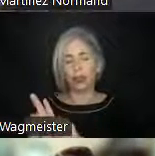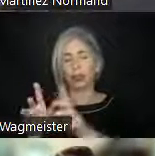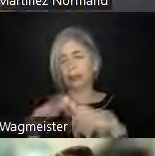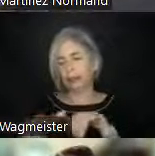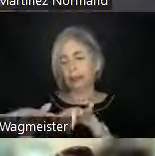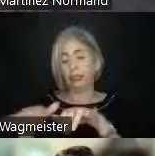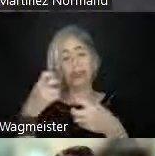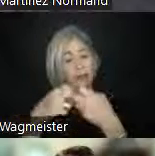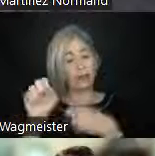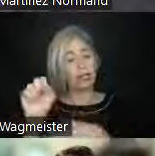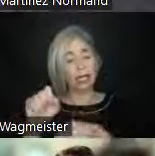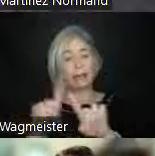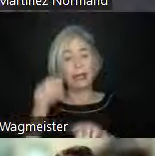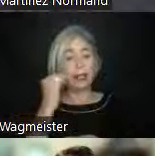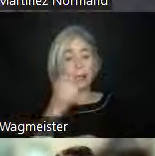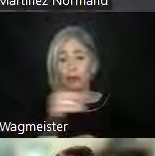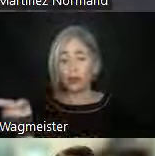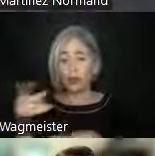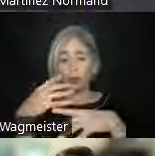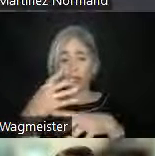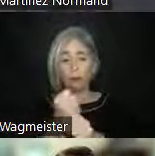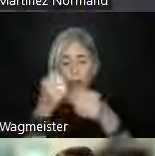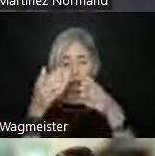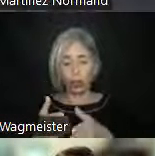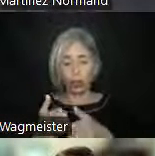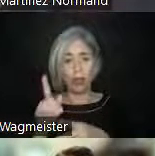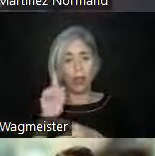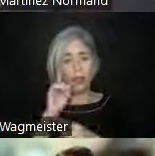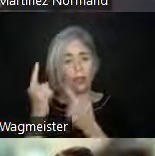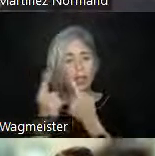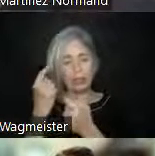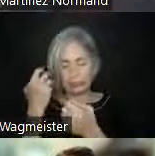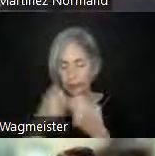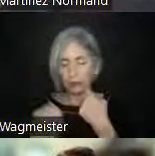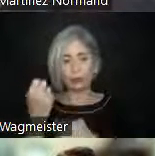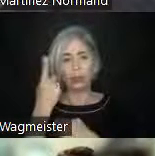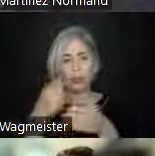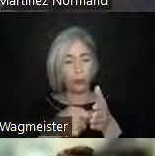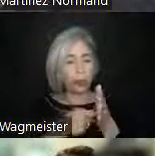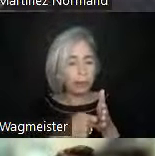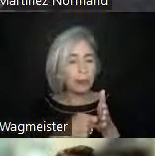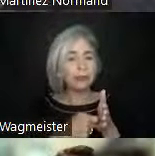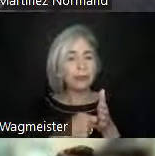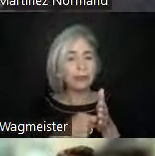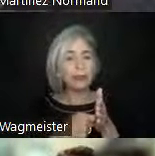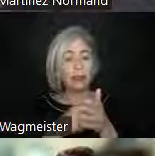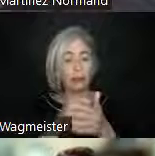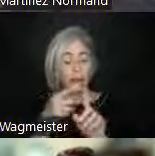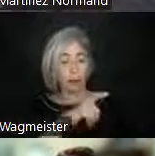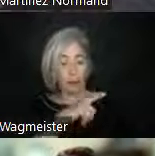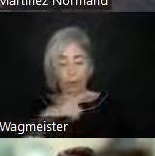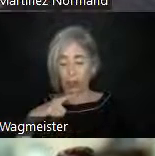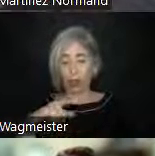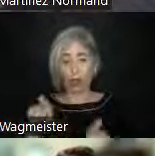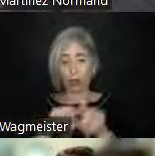are difficult, but if you as a procurer think that it's difficult to understand the requirements of the legislation and the standards,